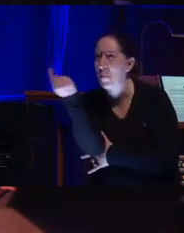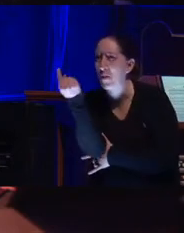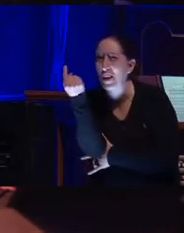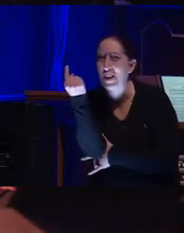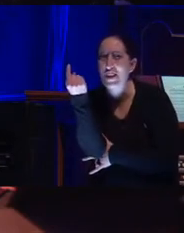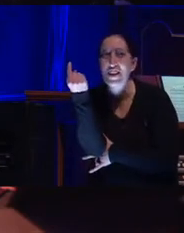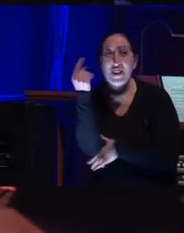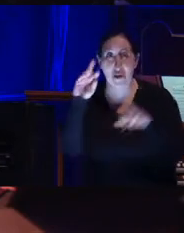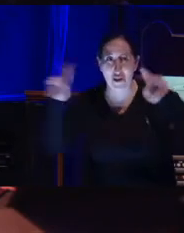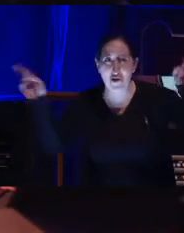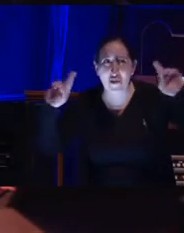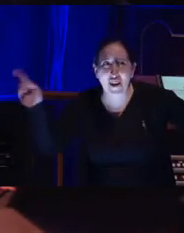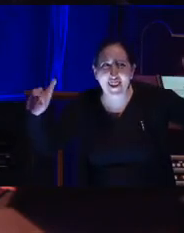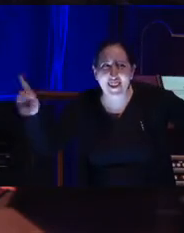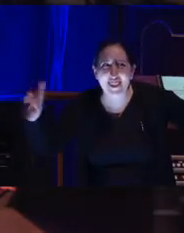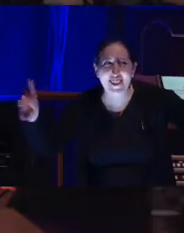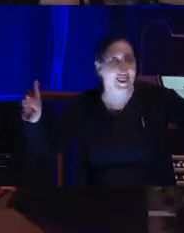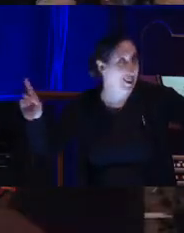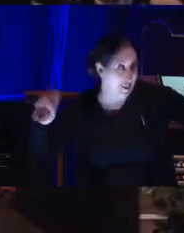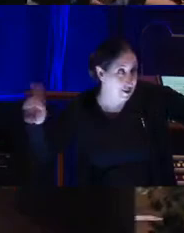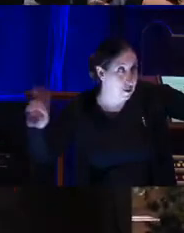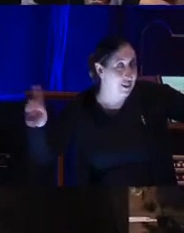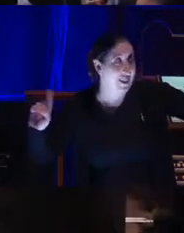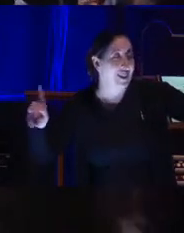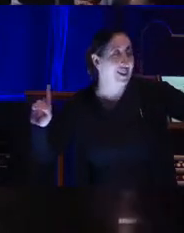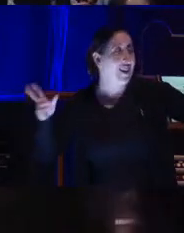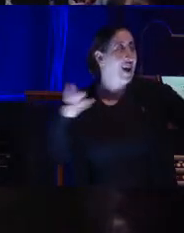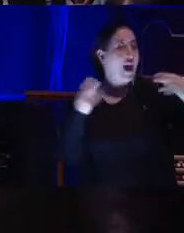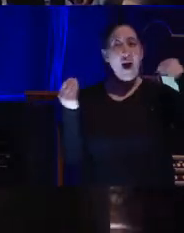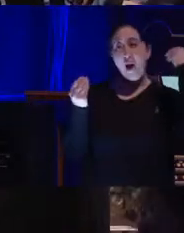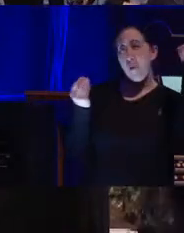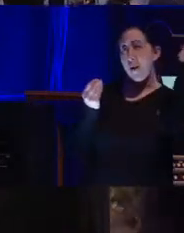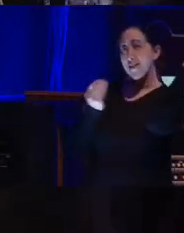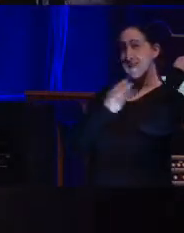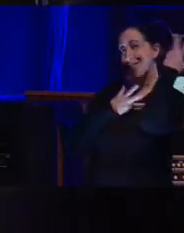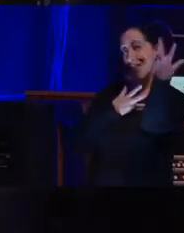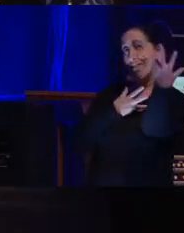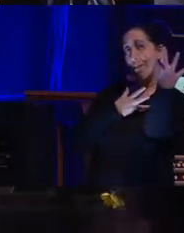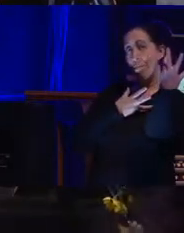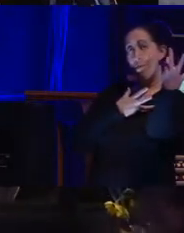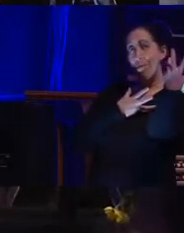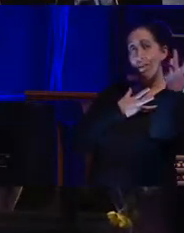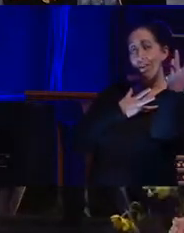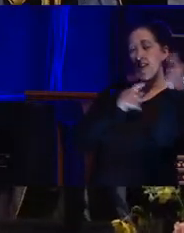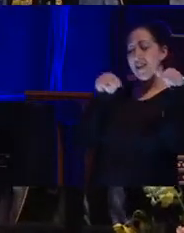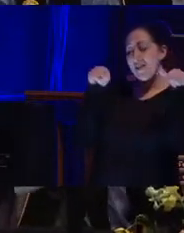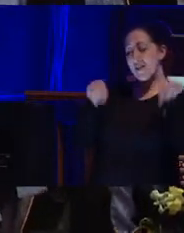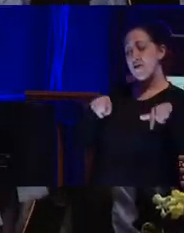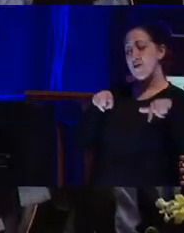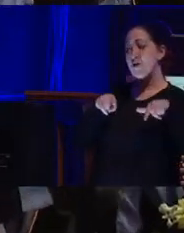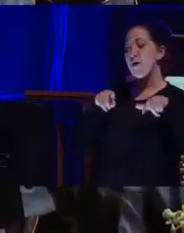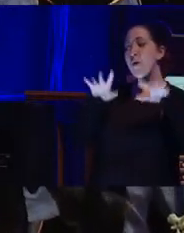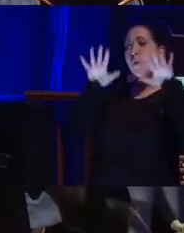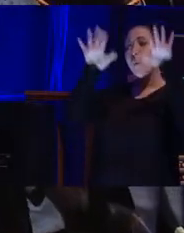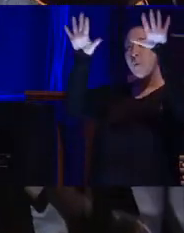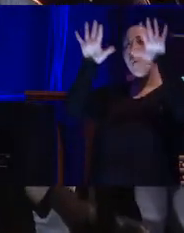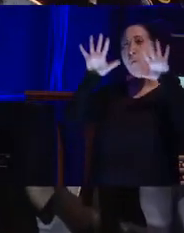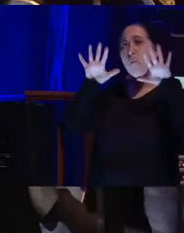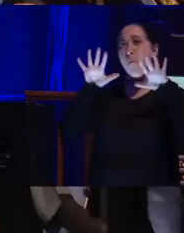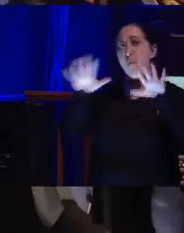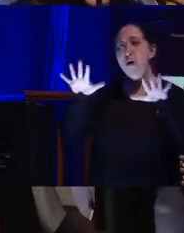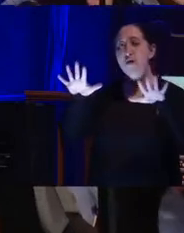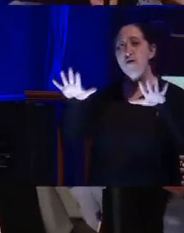You guys ready? You guys ready? By the way, I want to say something. In this wonderful inaugural